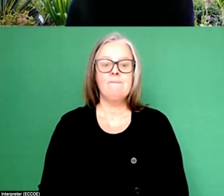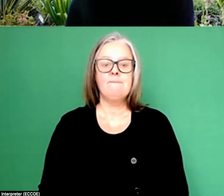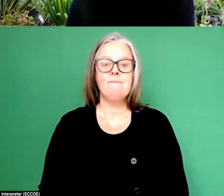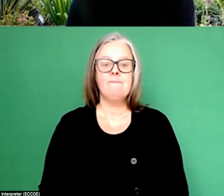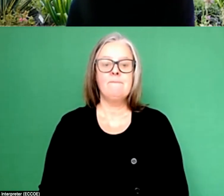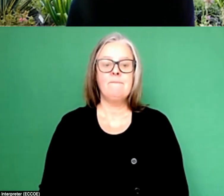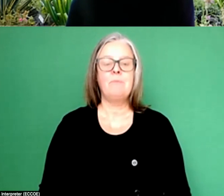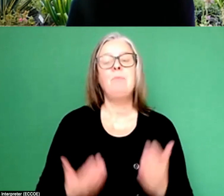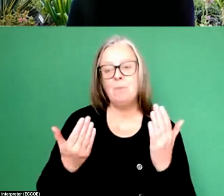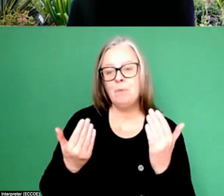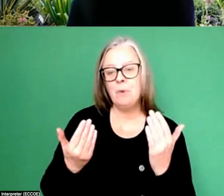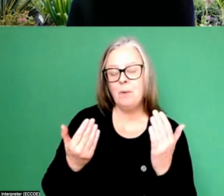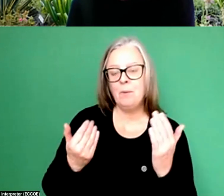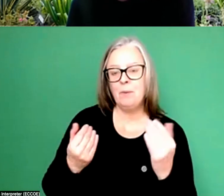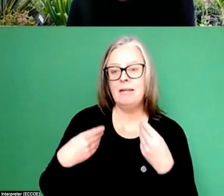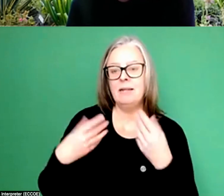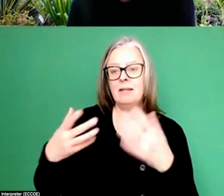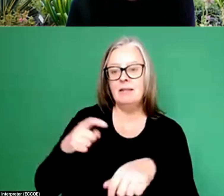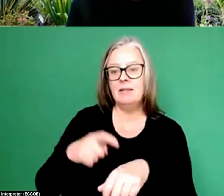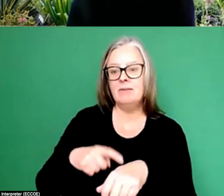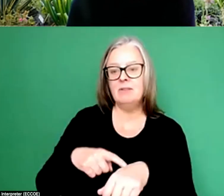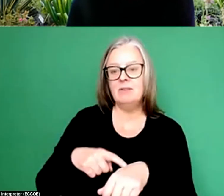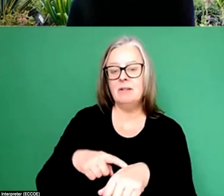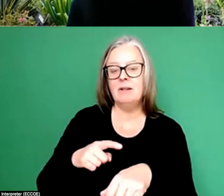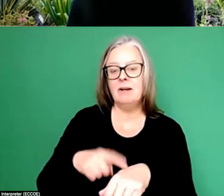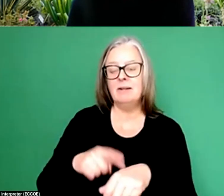I'll wait a little bit to let people's thoughts settle.